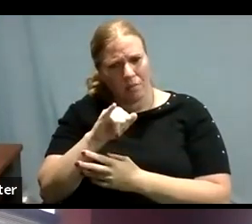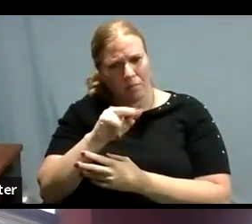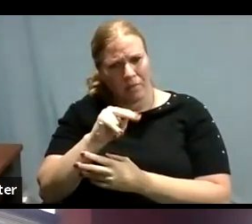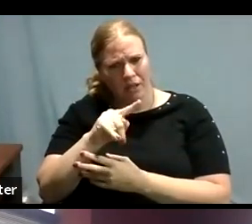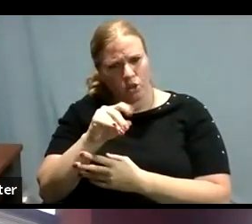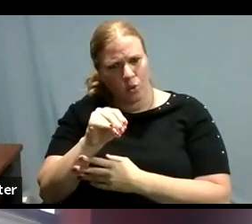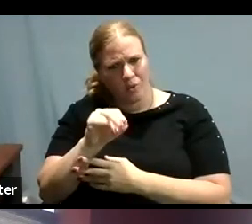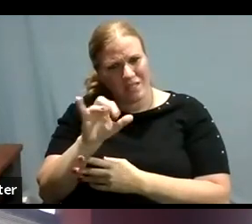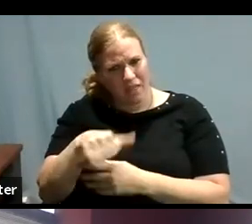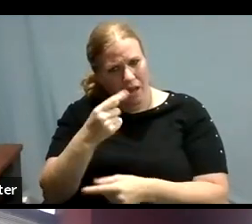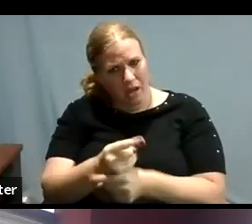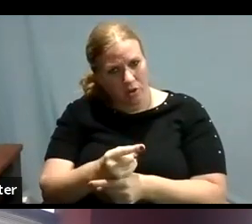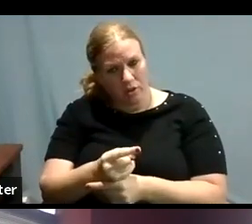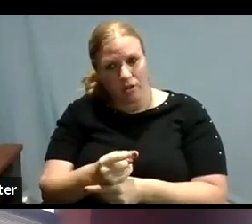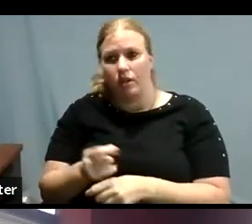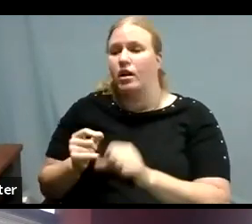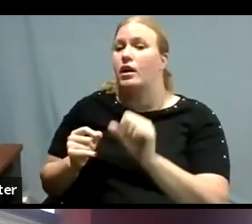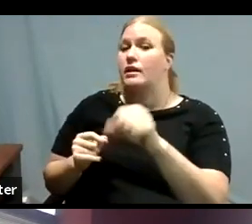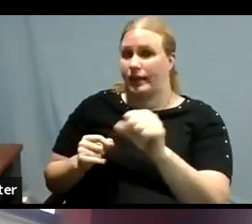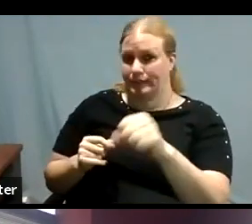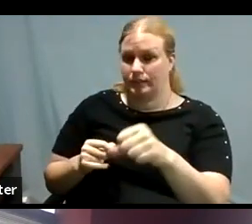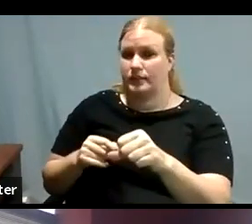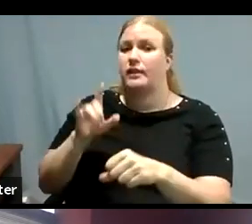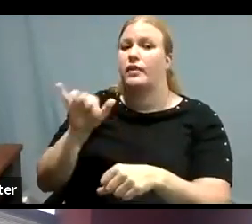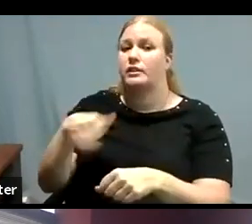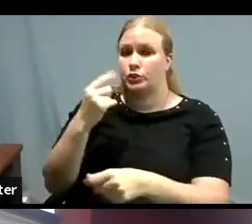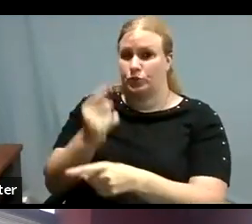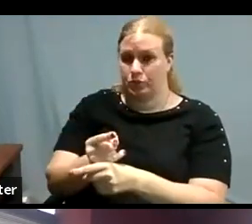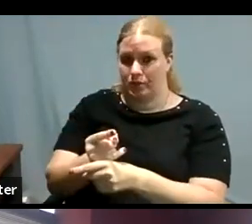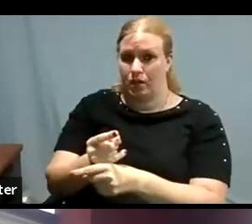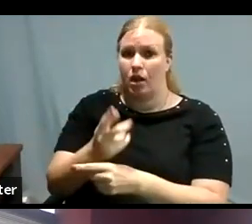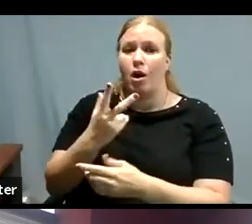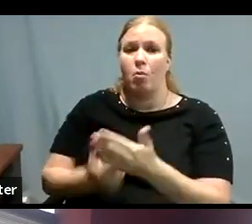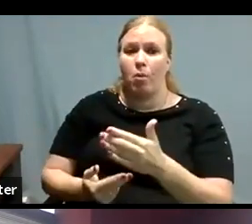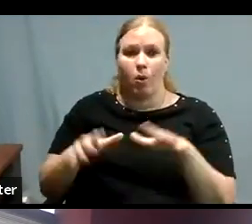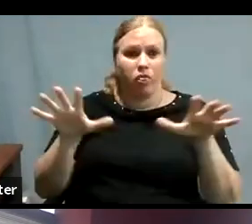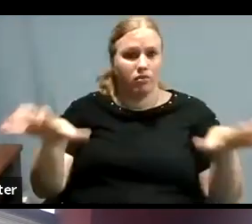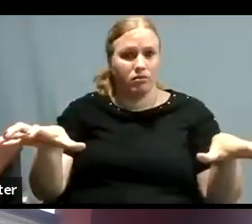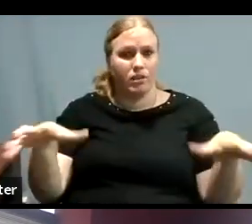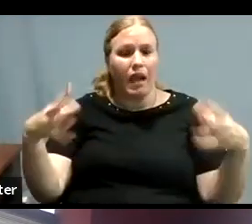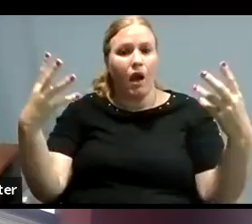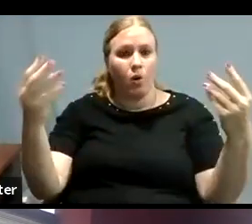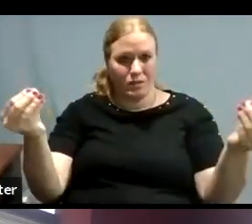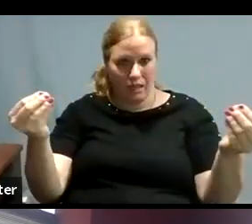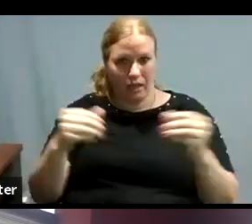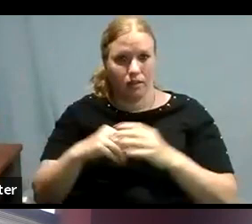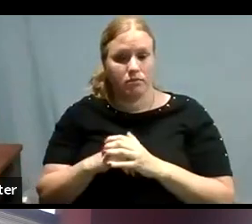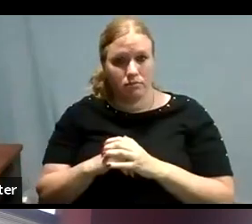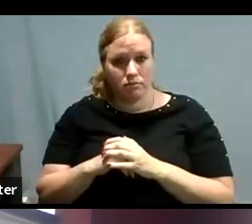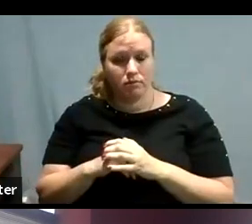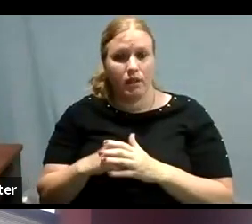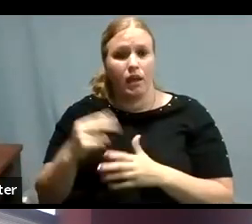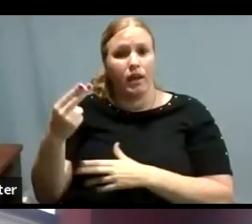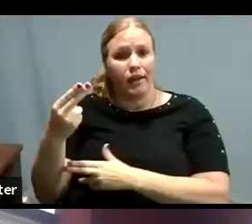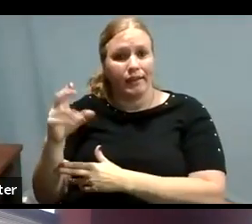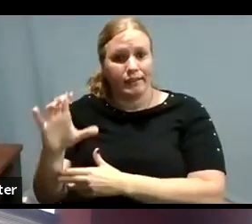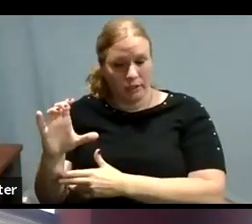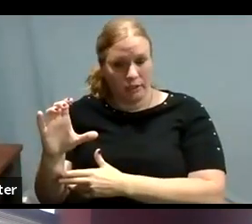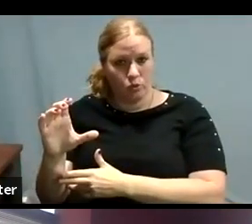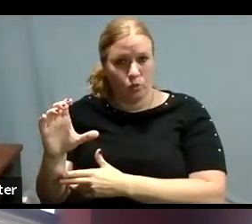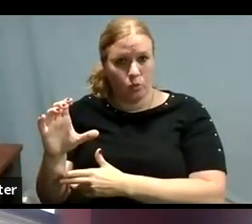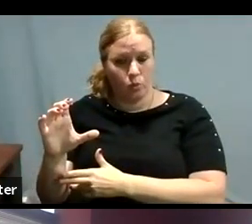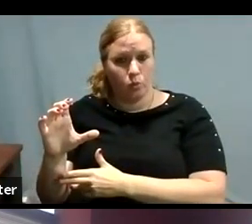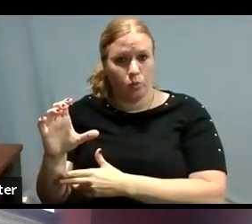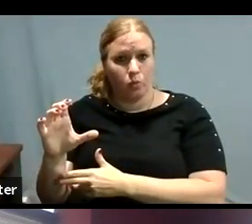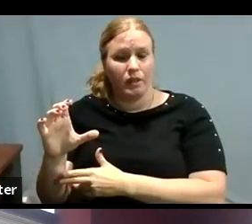Yeah, Mayor, that's correct, Tom. Both sites will be completely outside. The Hill Central is in the